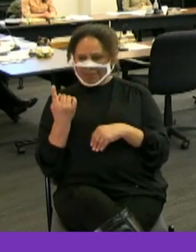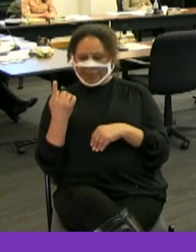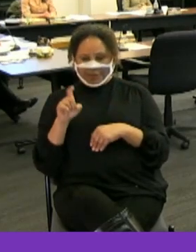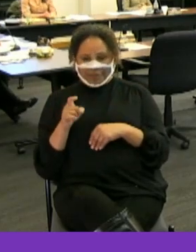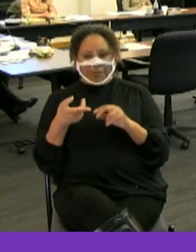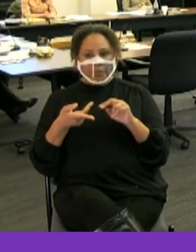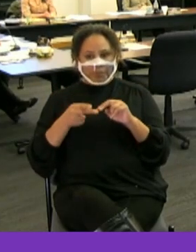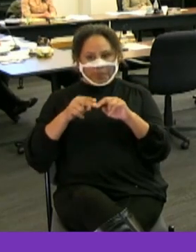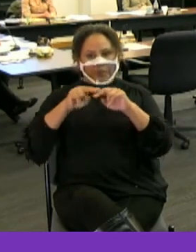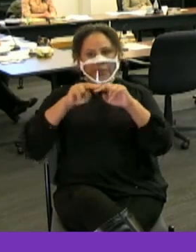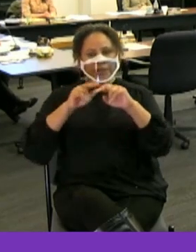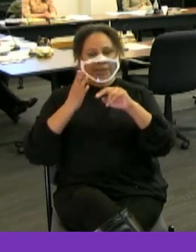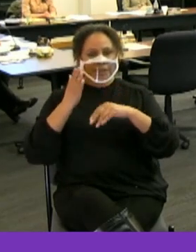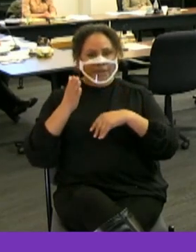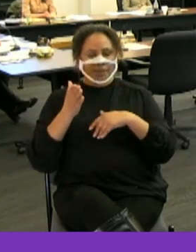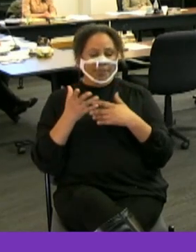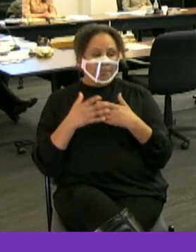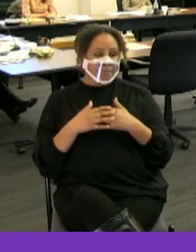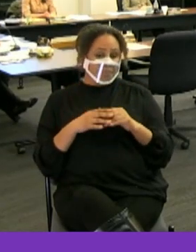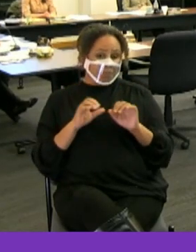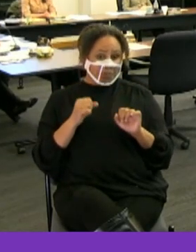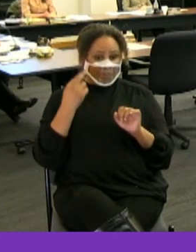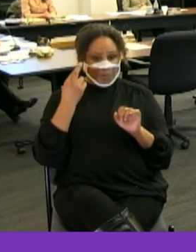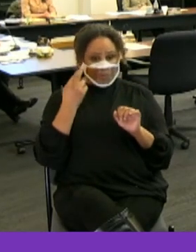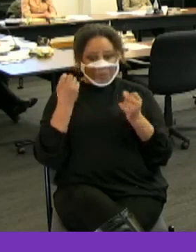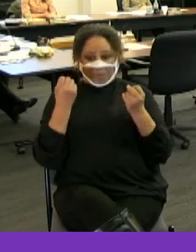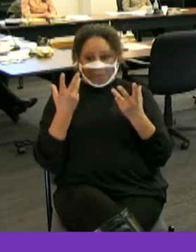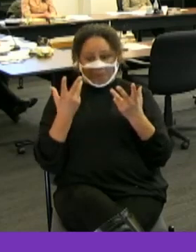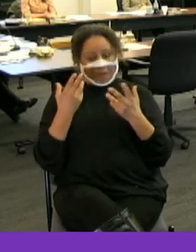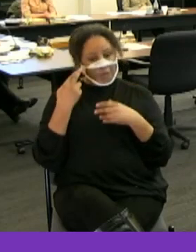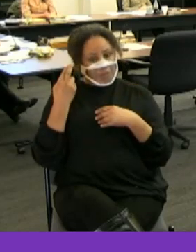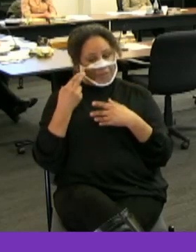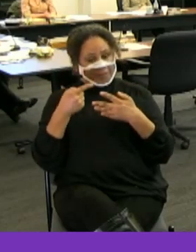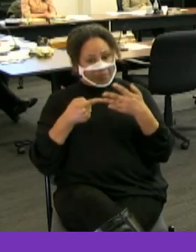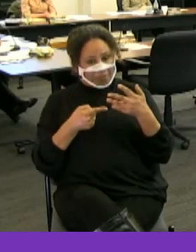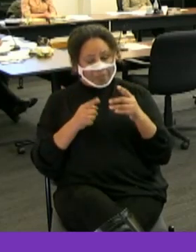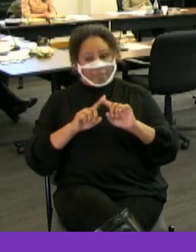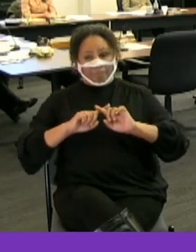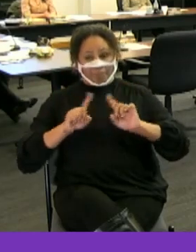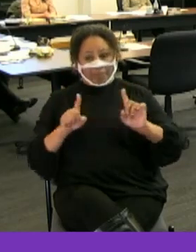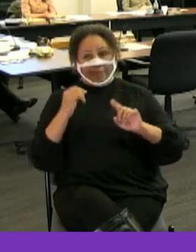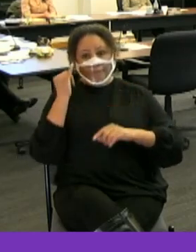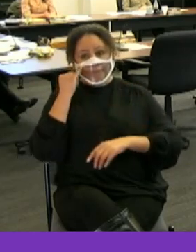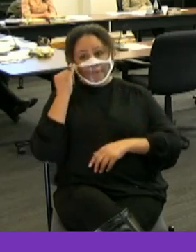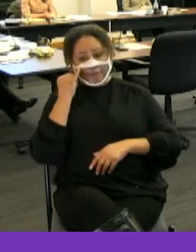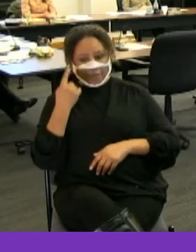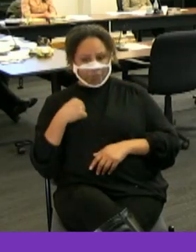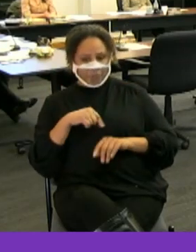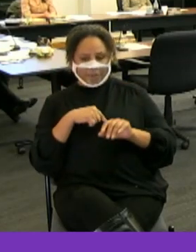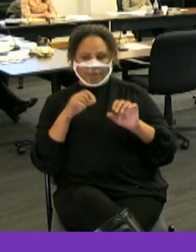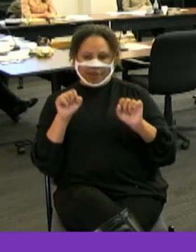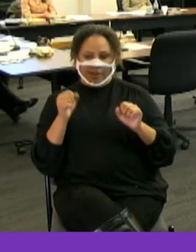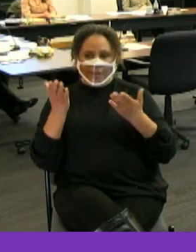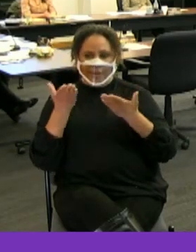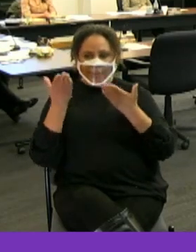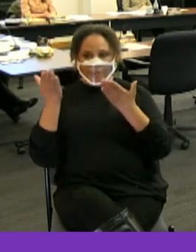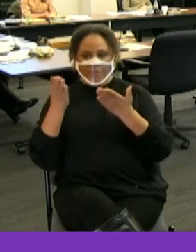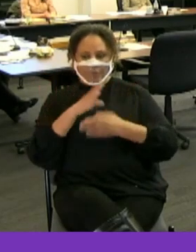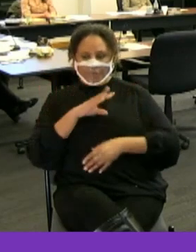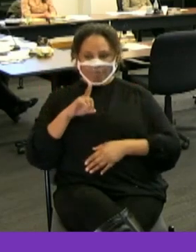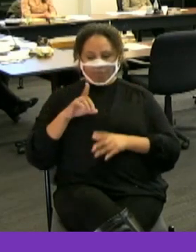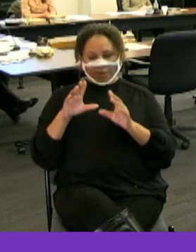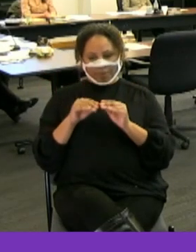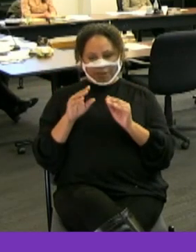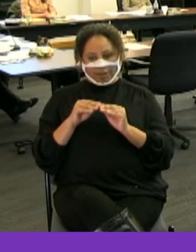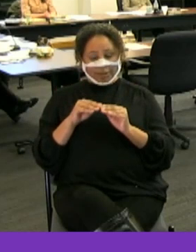to increase. It could be due to numerous reasons, but if we're able to offer the board meetings in